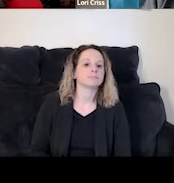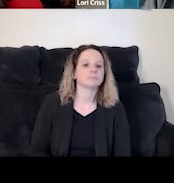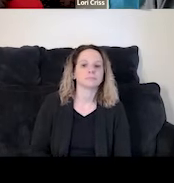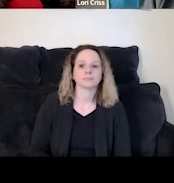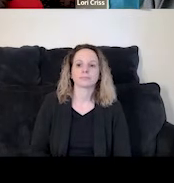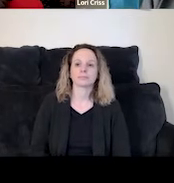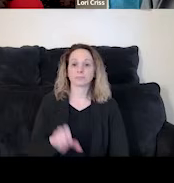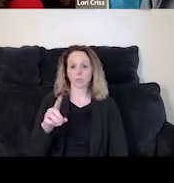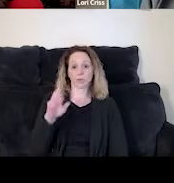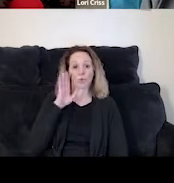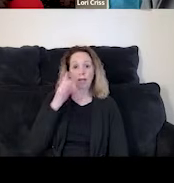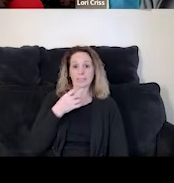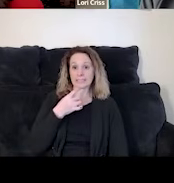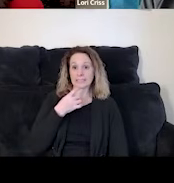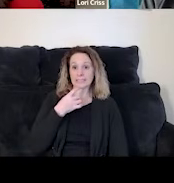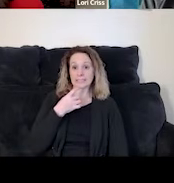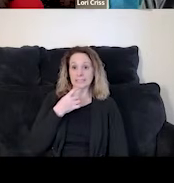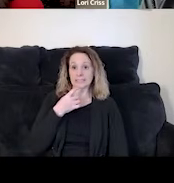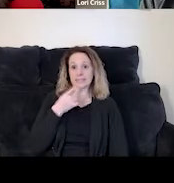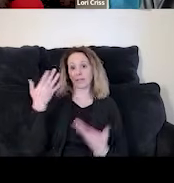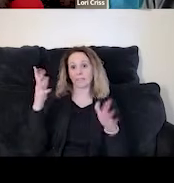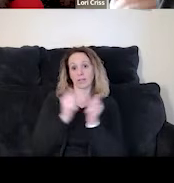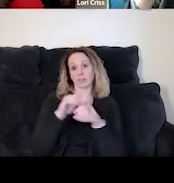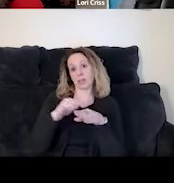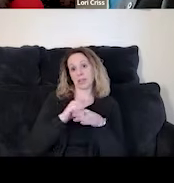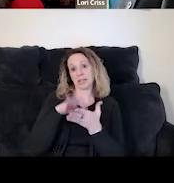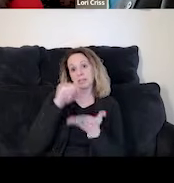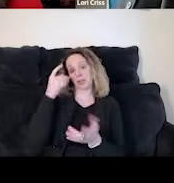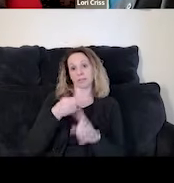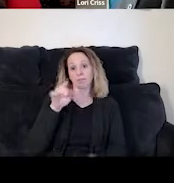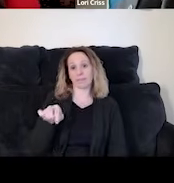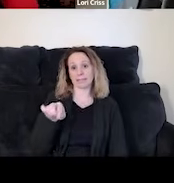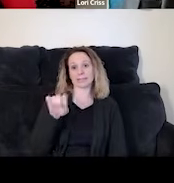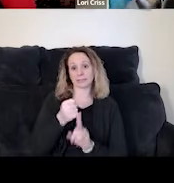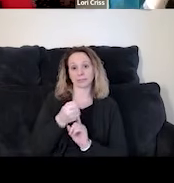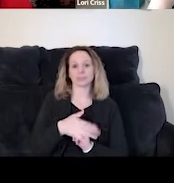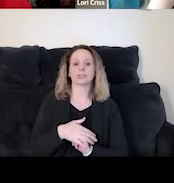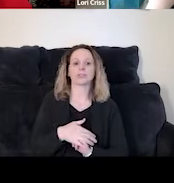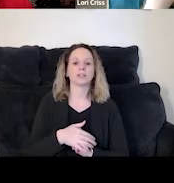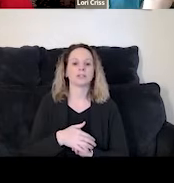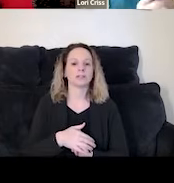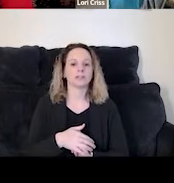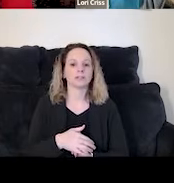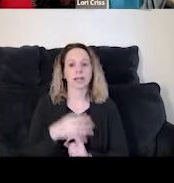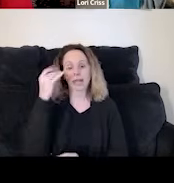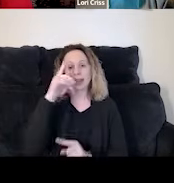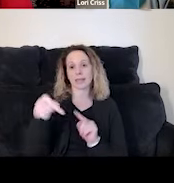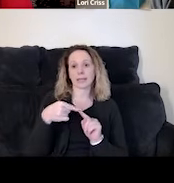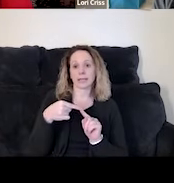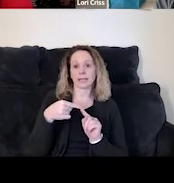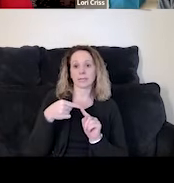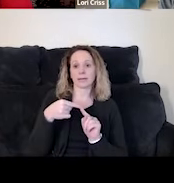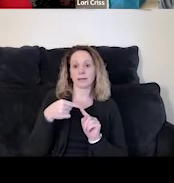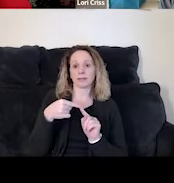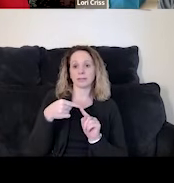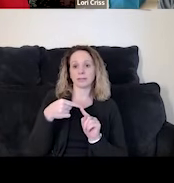So I'll just wrap with some lessons learned. You know, I think the first thing to really think about is that